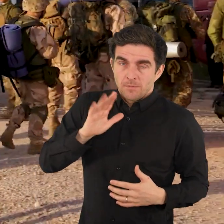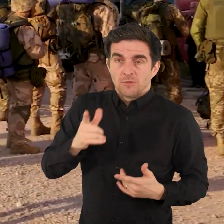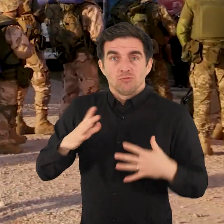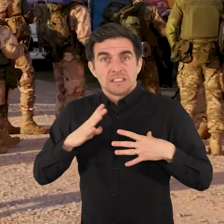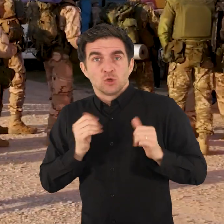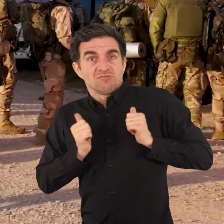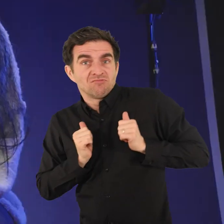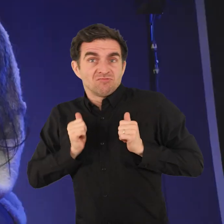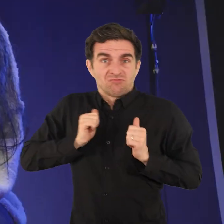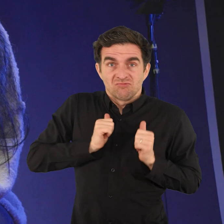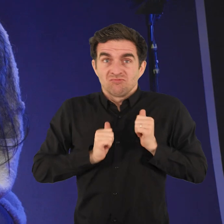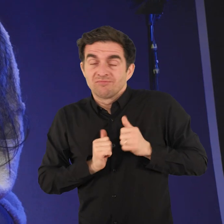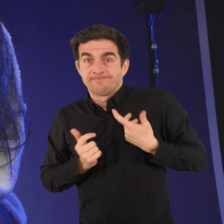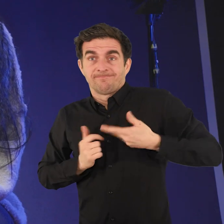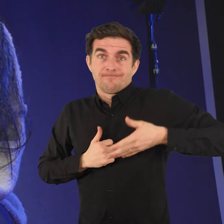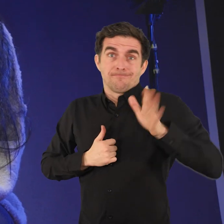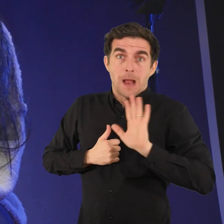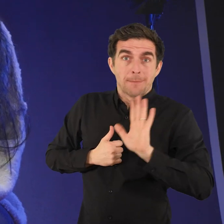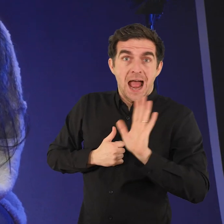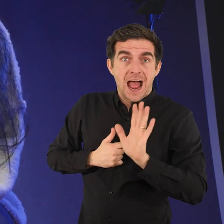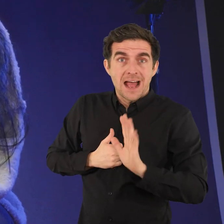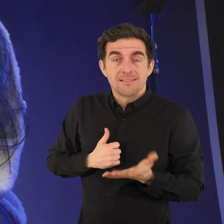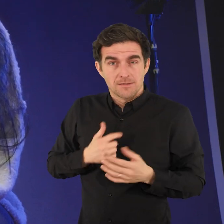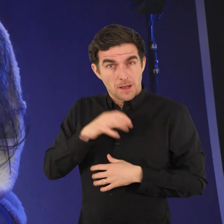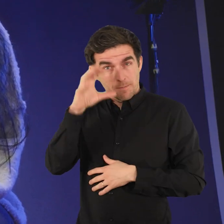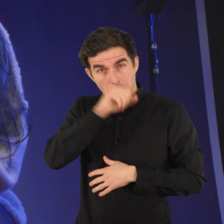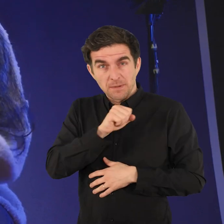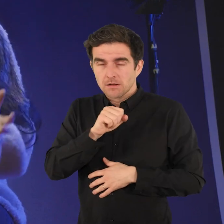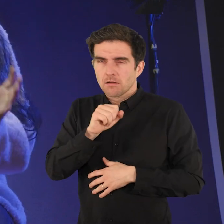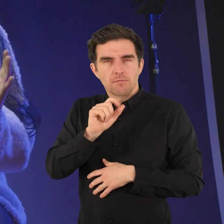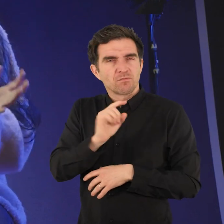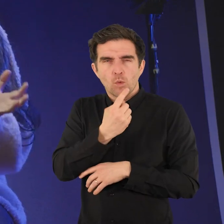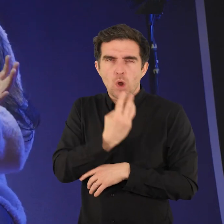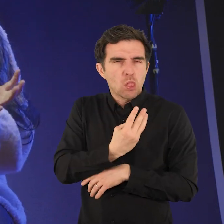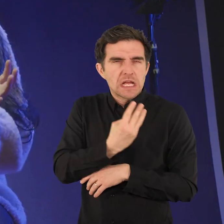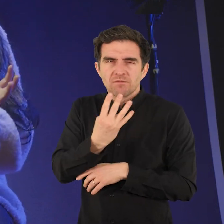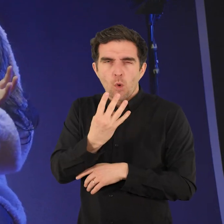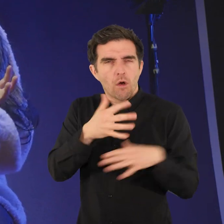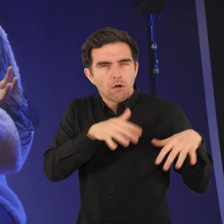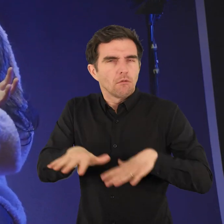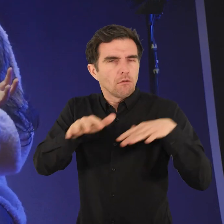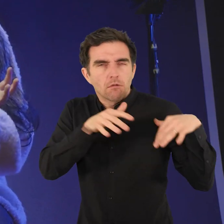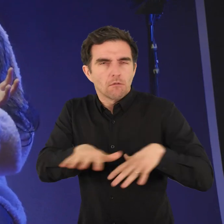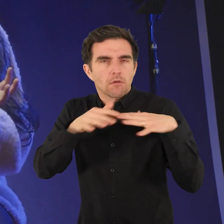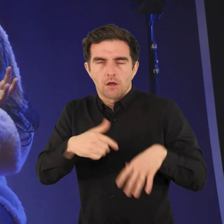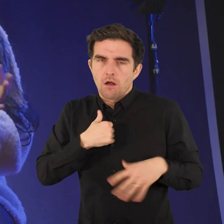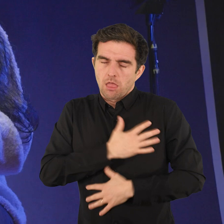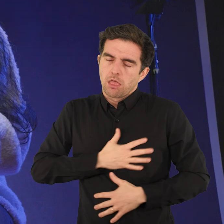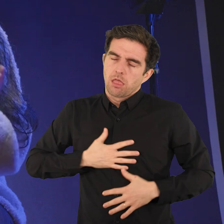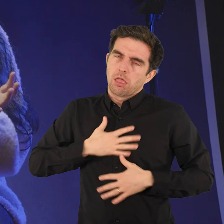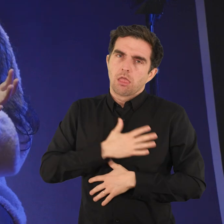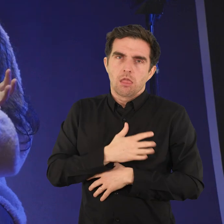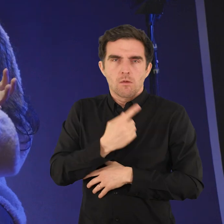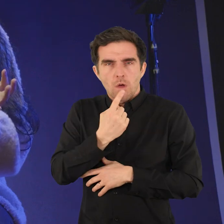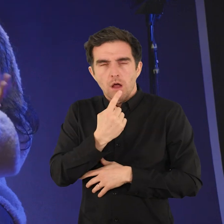coaches. And we have to say goodbye. And I remember like first 3 or 4 rotations, it took me